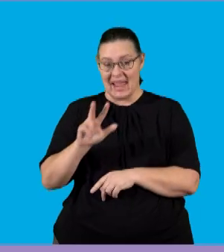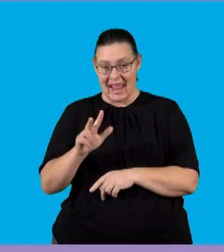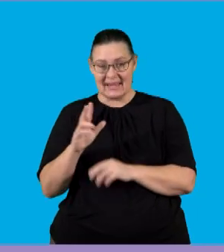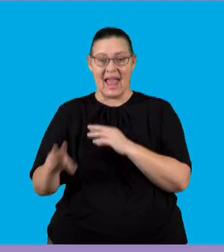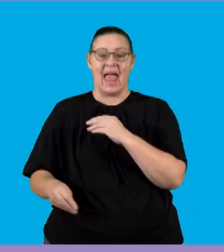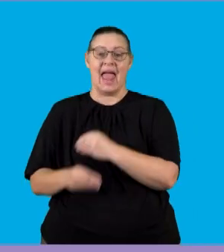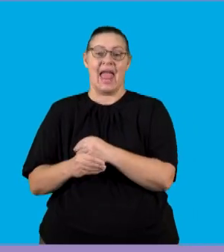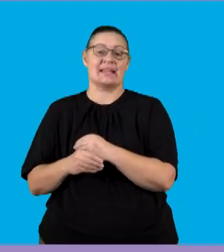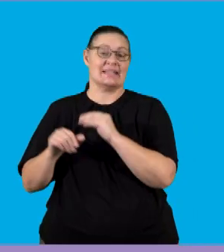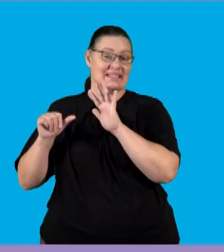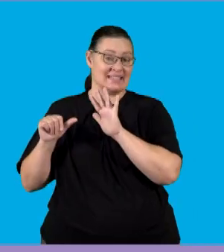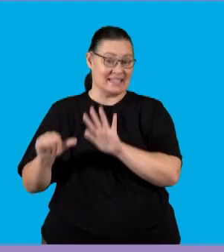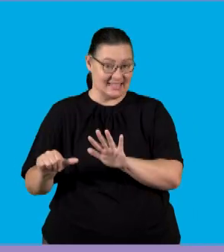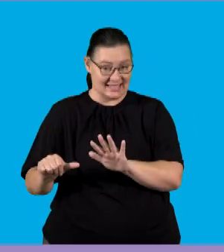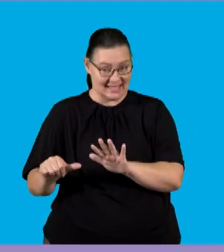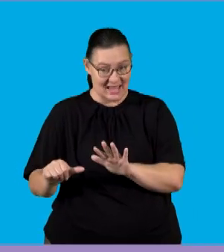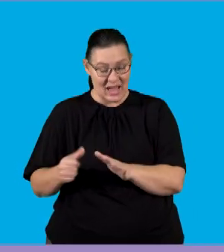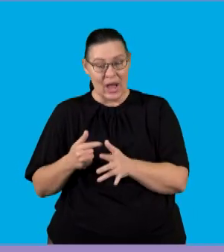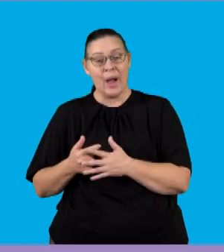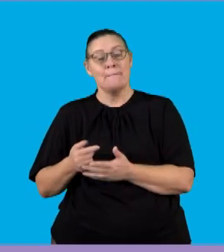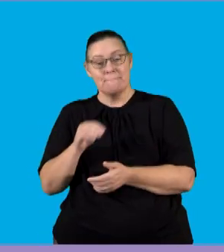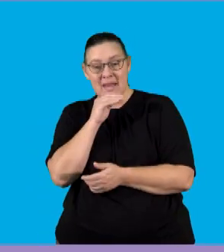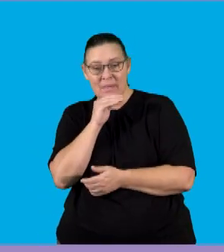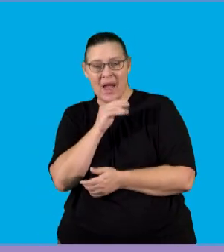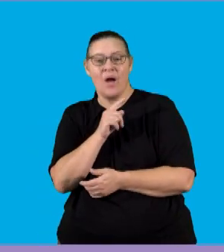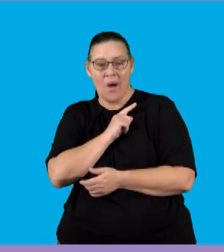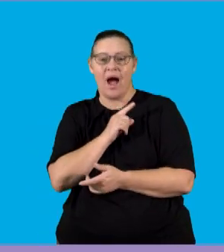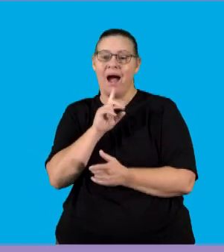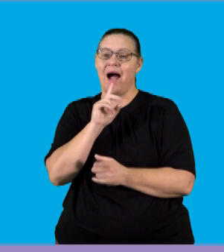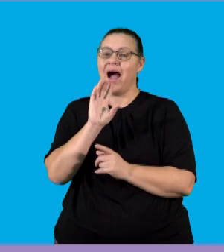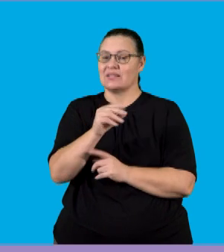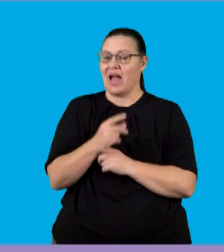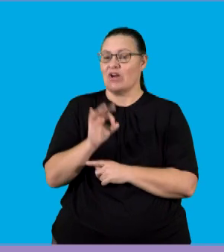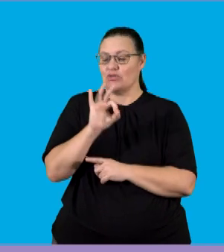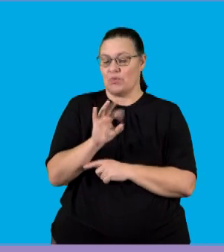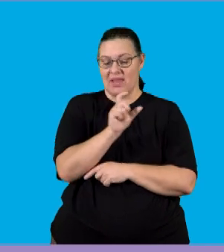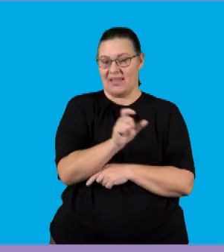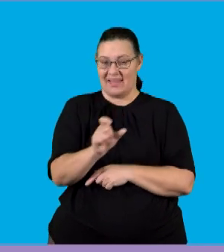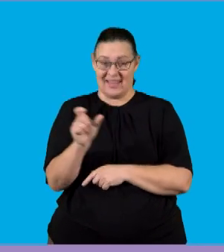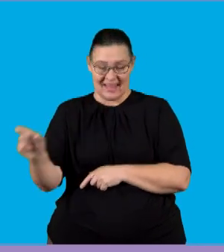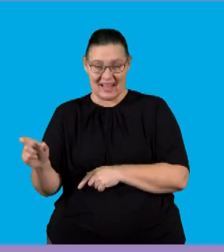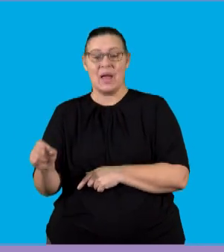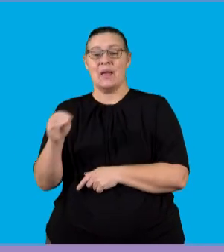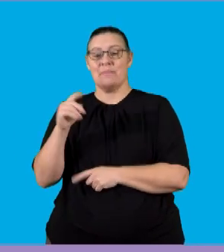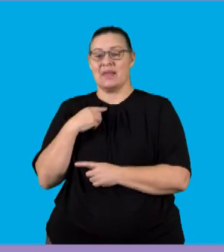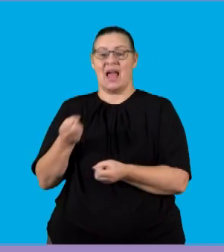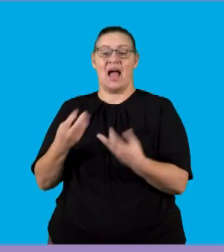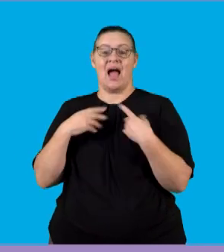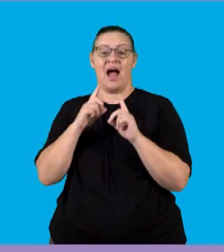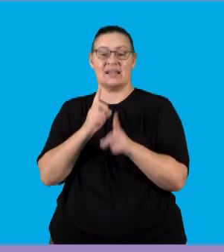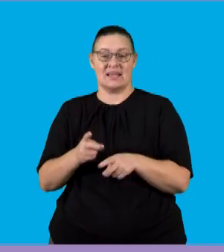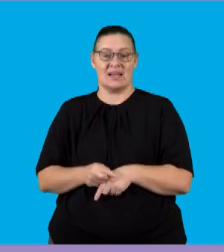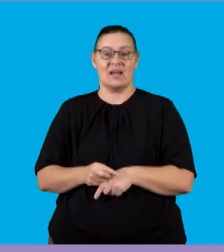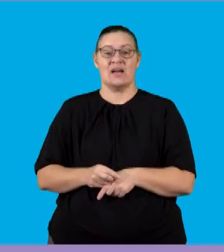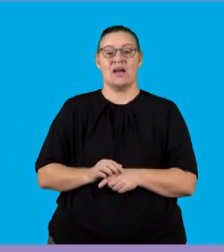were asked for the next 3 terms, so we are going to add 6 again from 28, and that is going to give